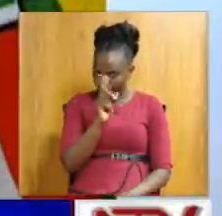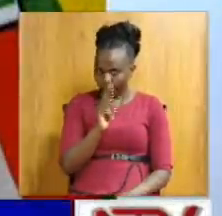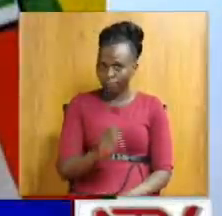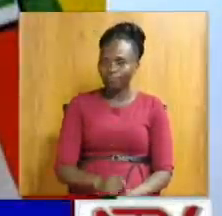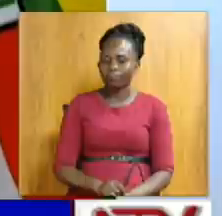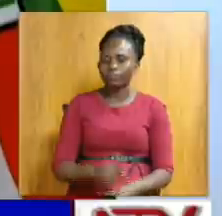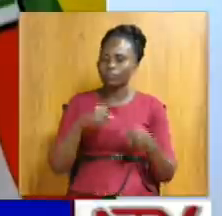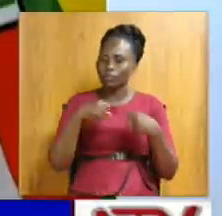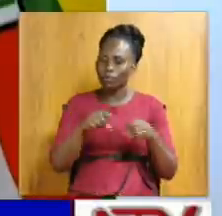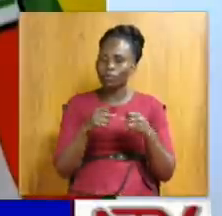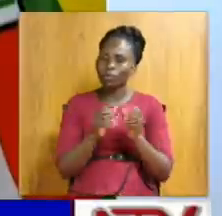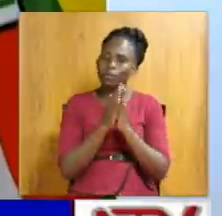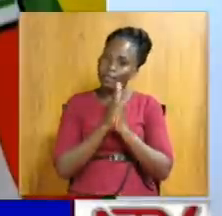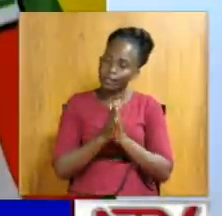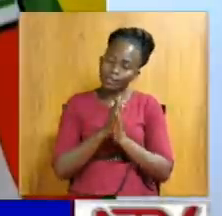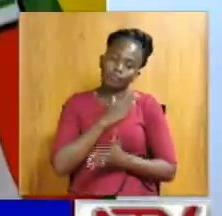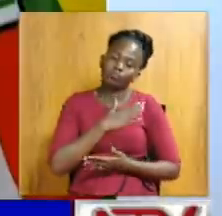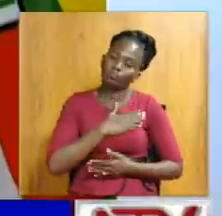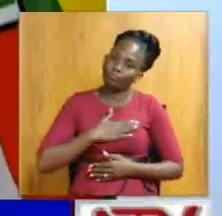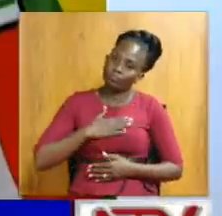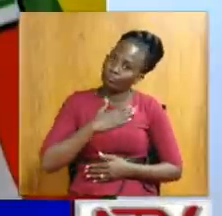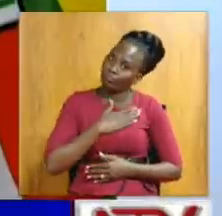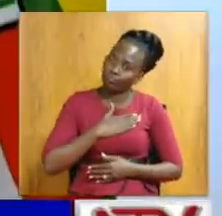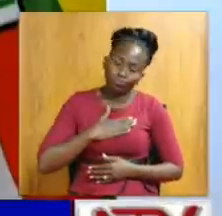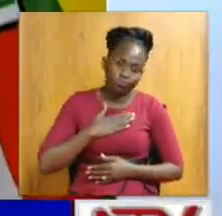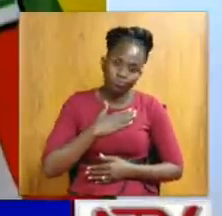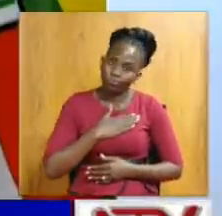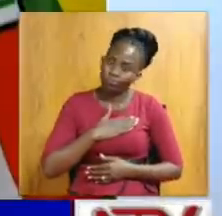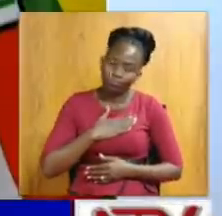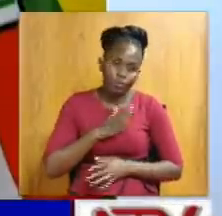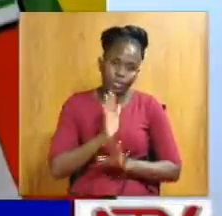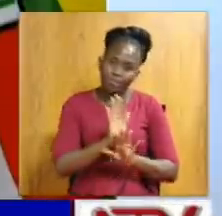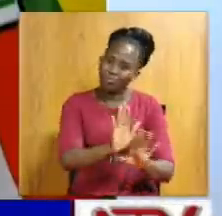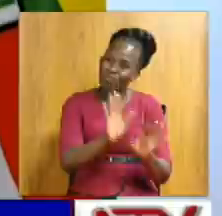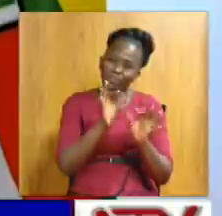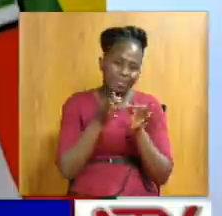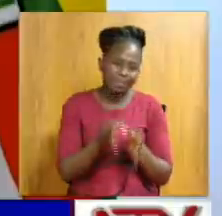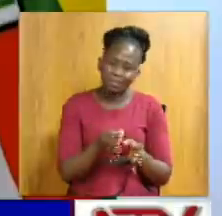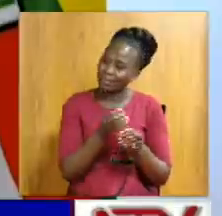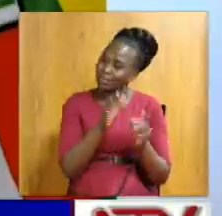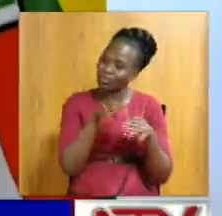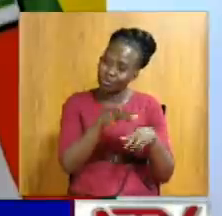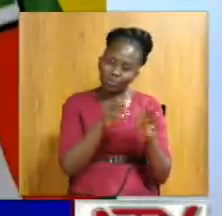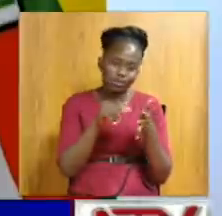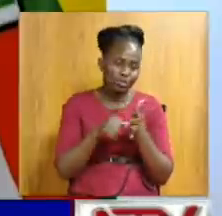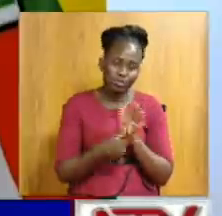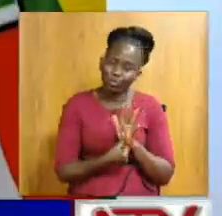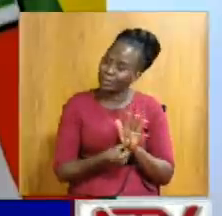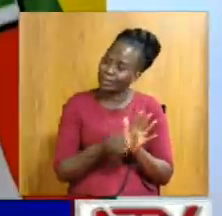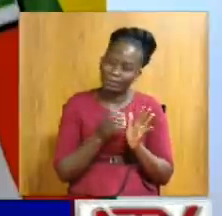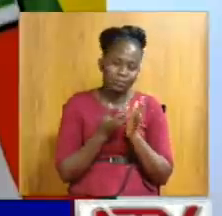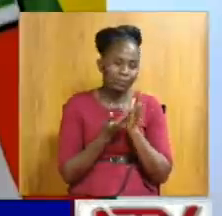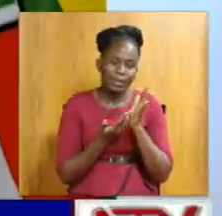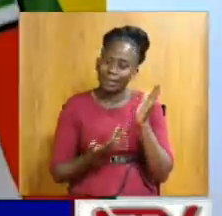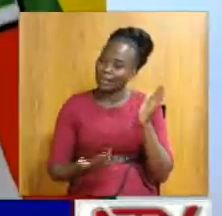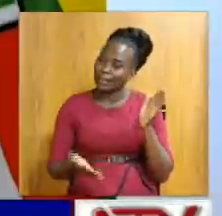Border borders, wanange mutusonye, ebyamu bingi, songa za border border